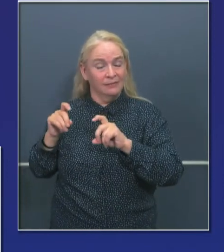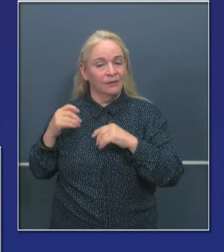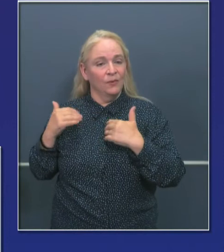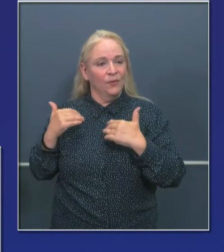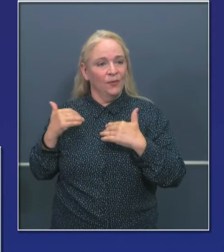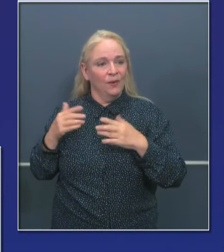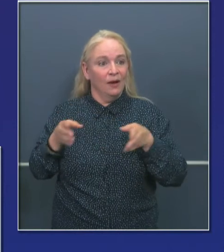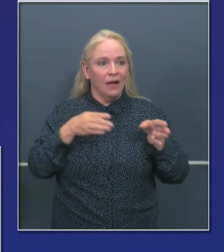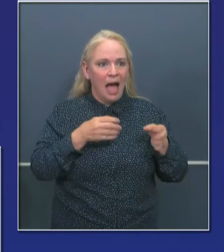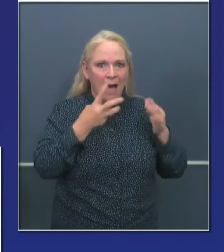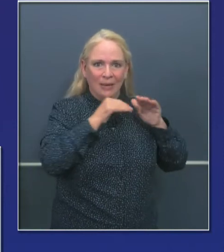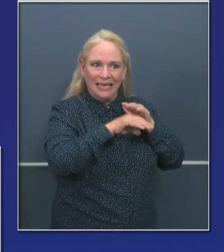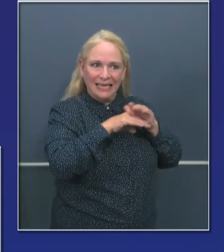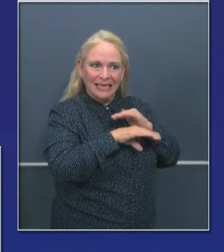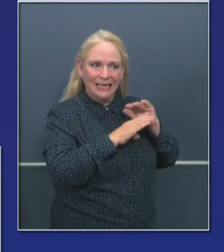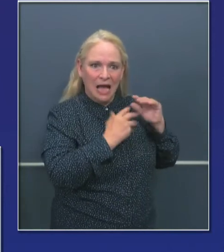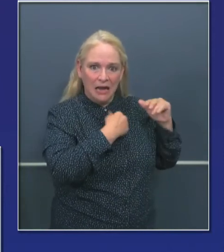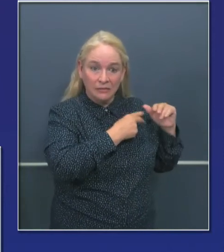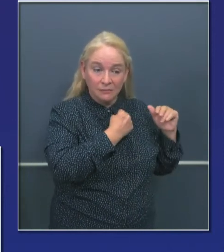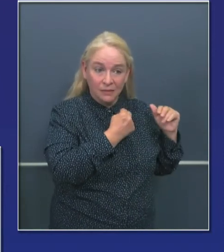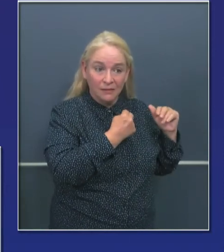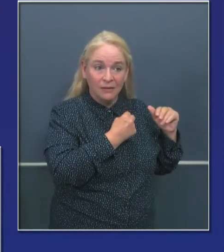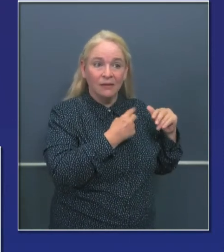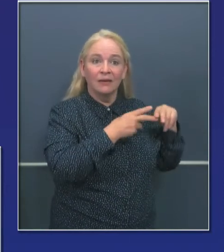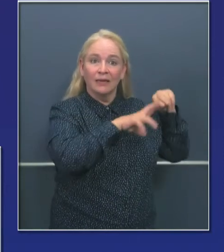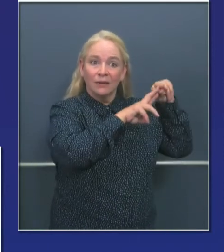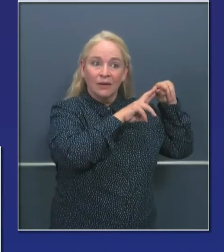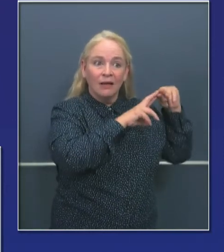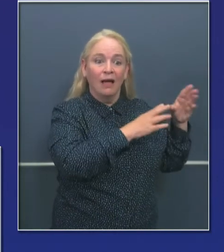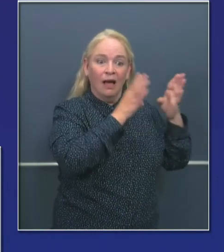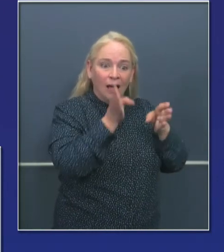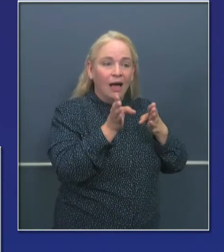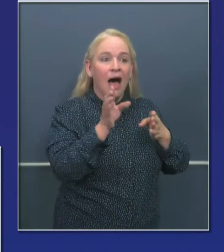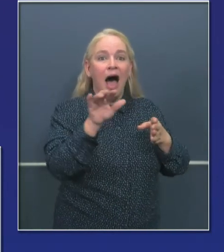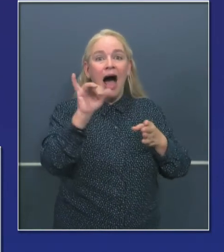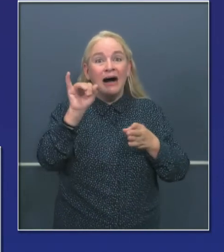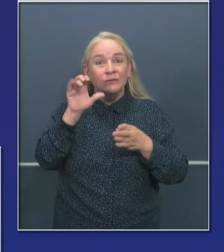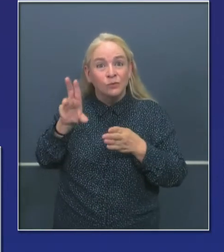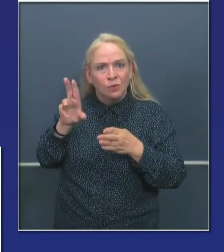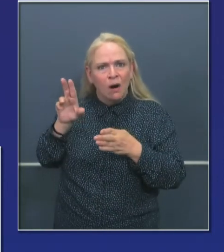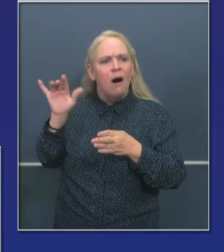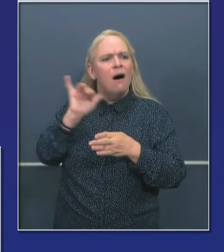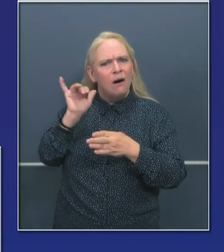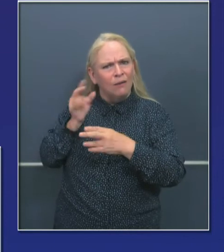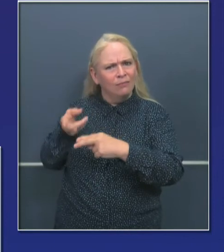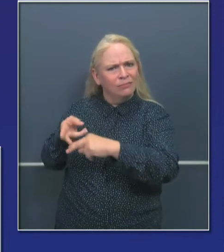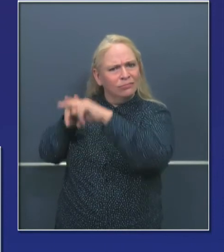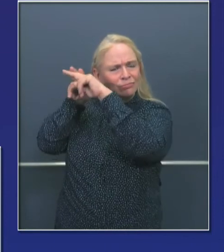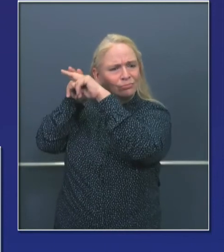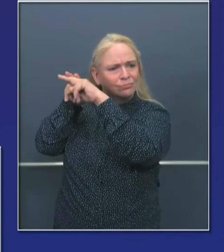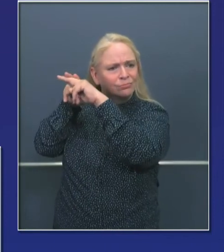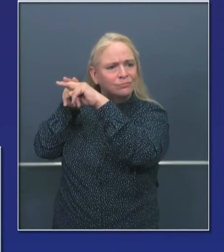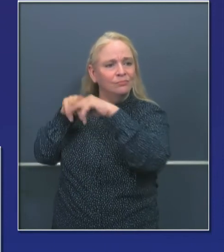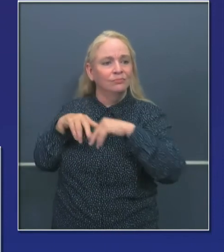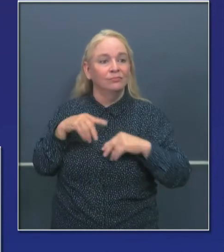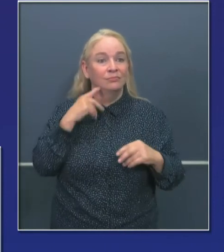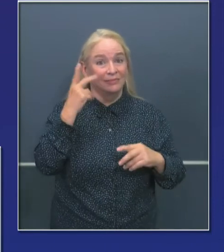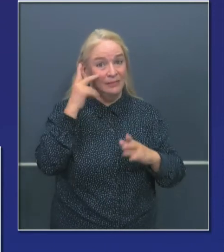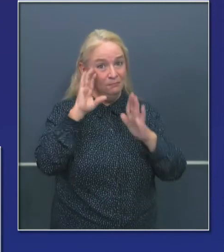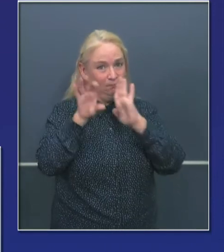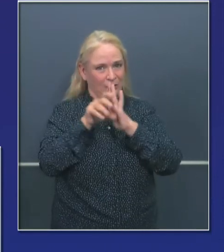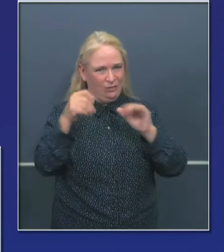see trend lines increasing on ICU admissions. The ICU admissions represent on this pie chart, you'll